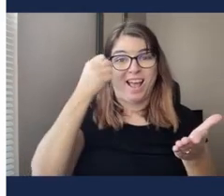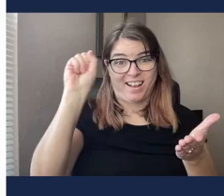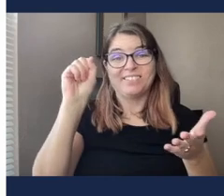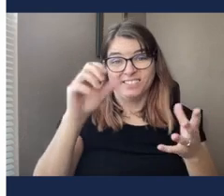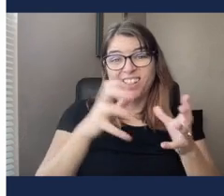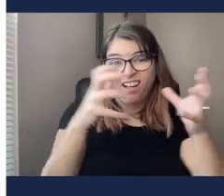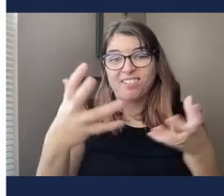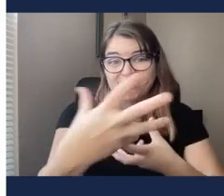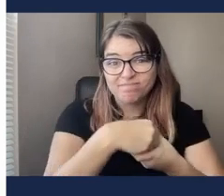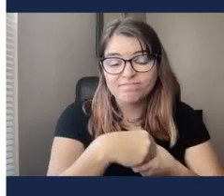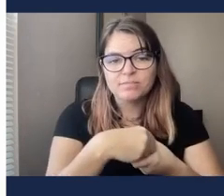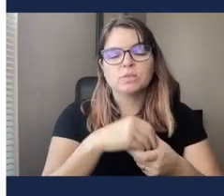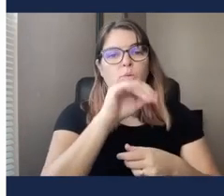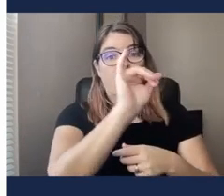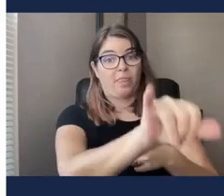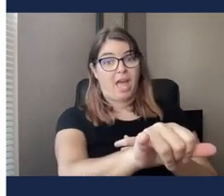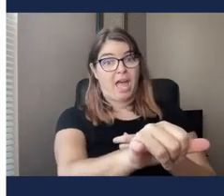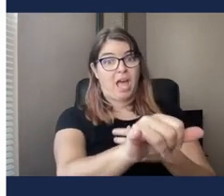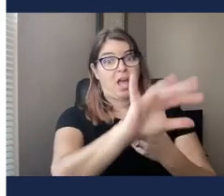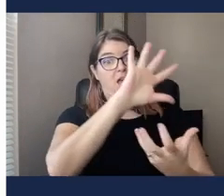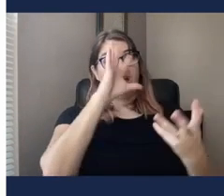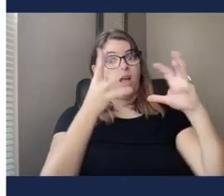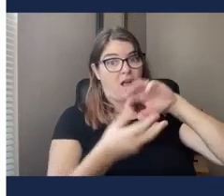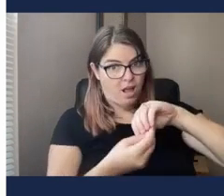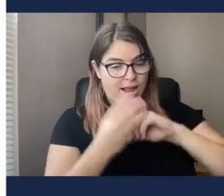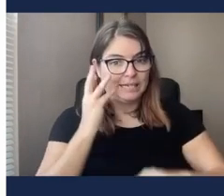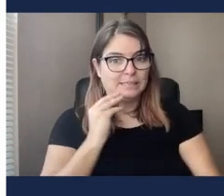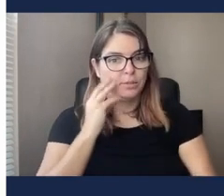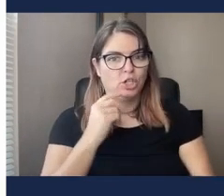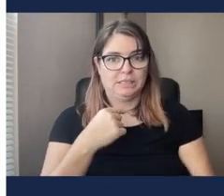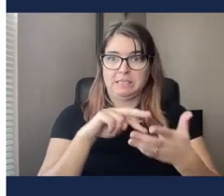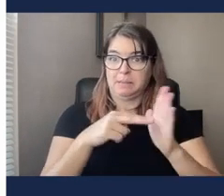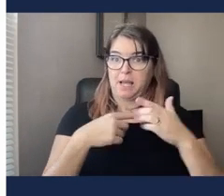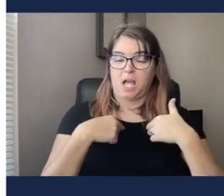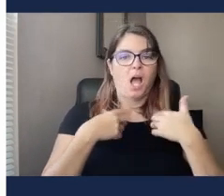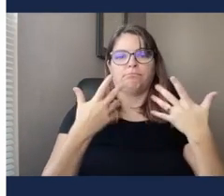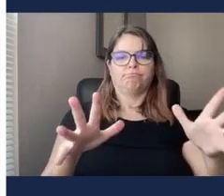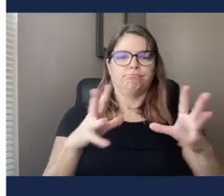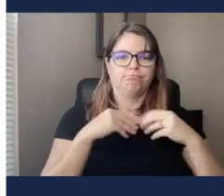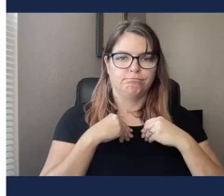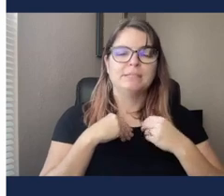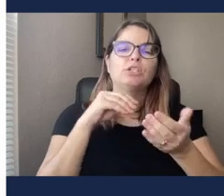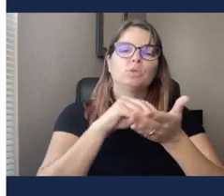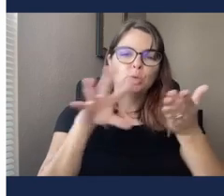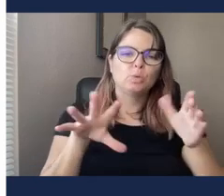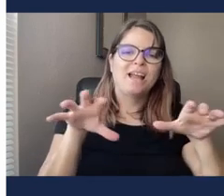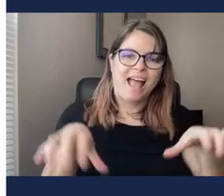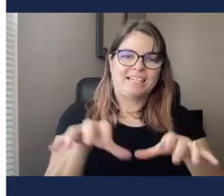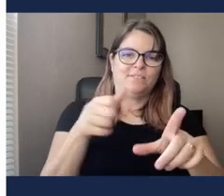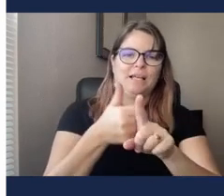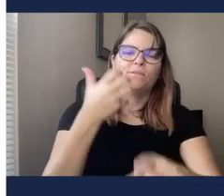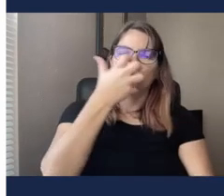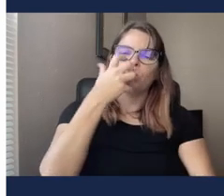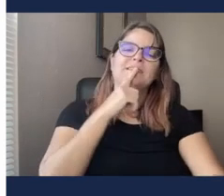with this formative experience, I took no further convincing that student activism is an incredibly